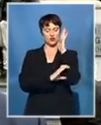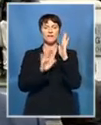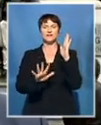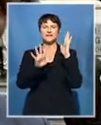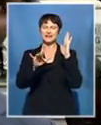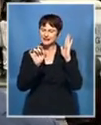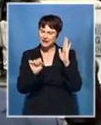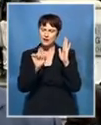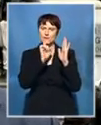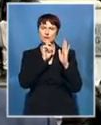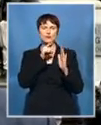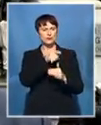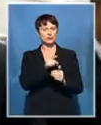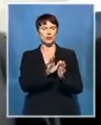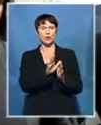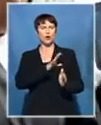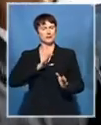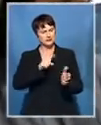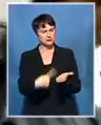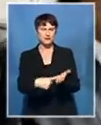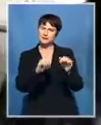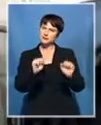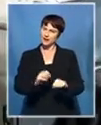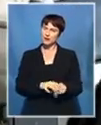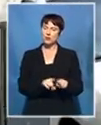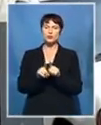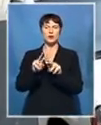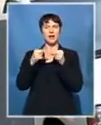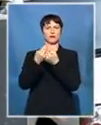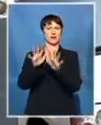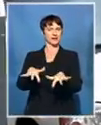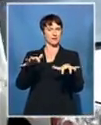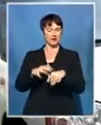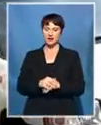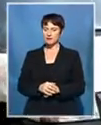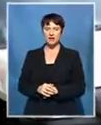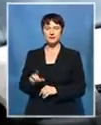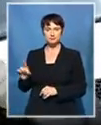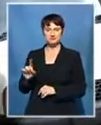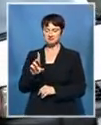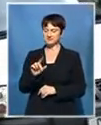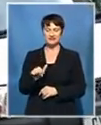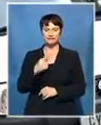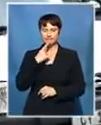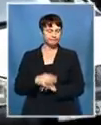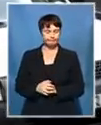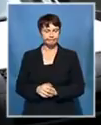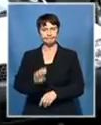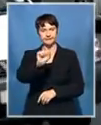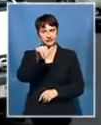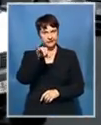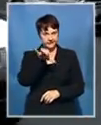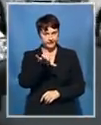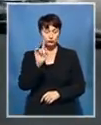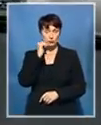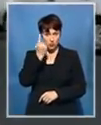Portfolio Committee and through the National Assembly. But the DA continues to add to the SABC's legal hose. Tomorrow